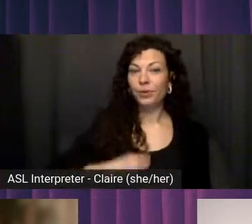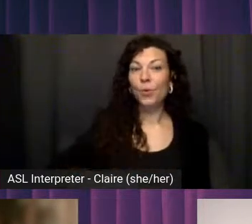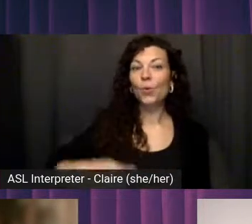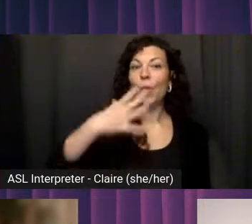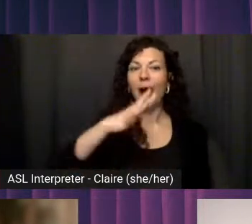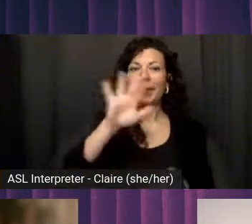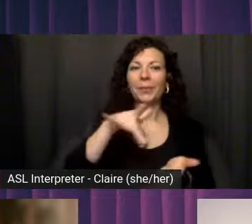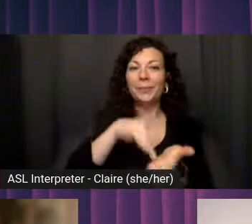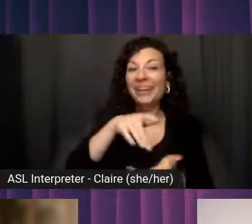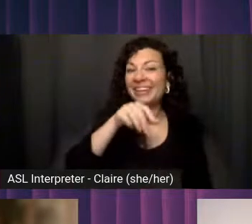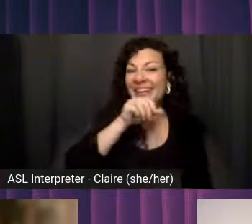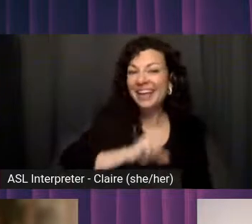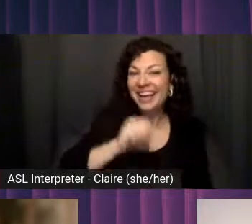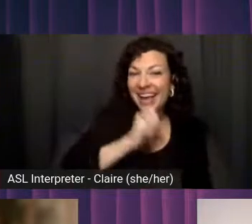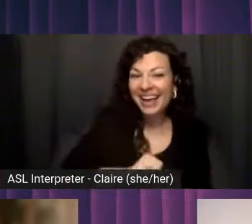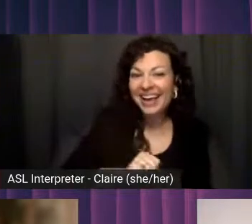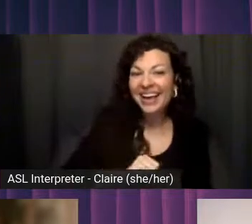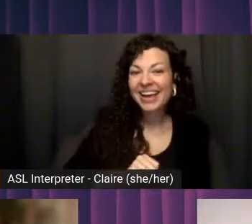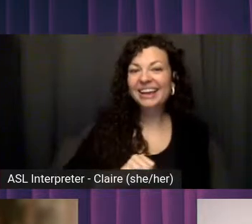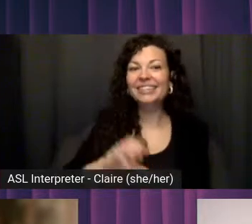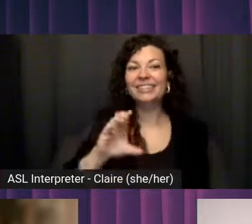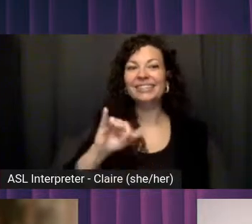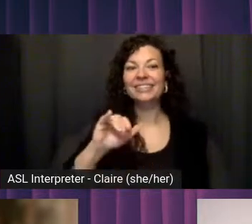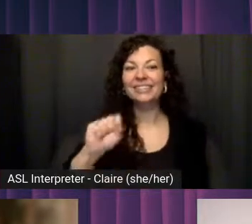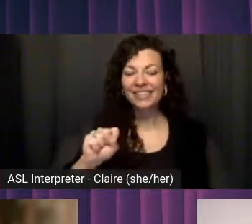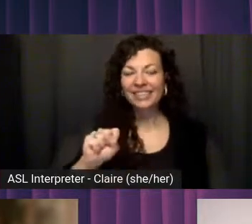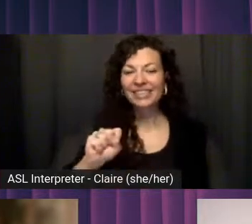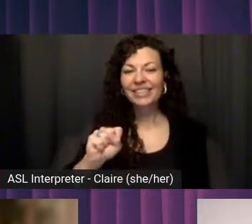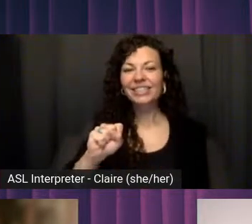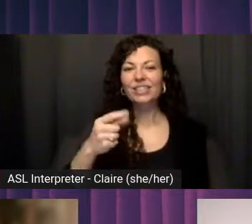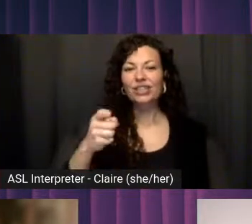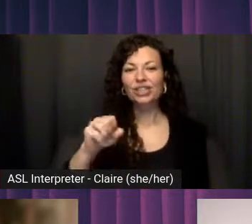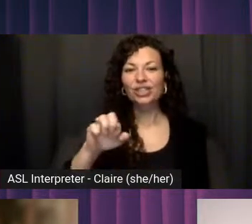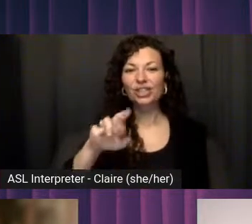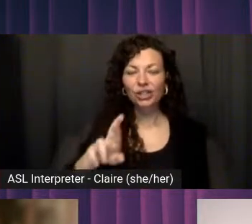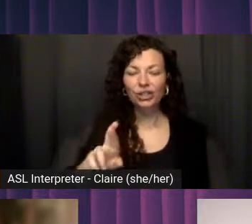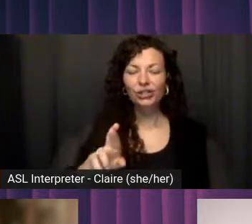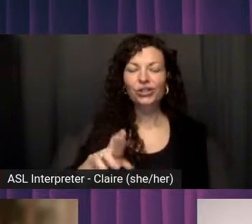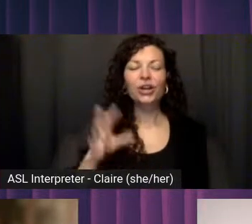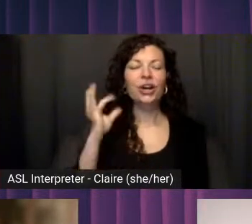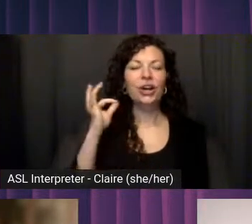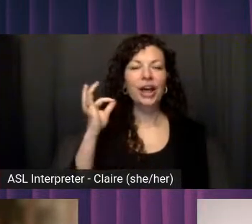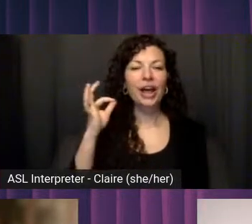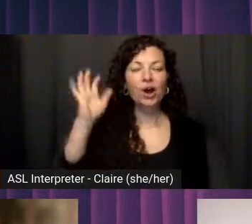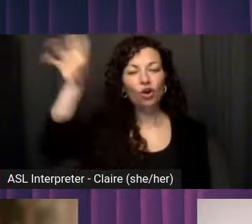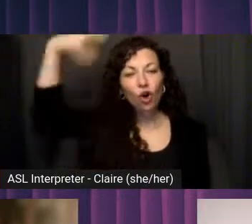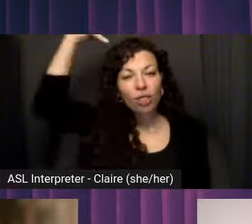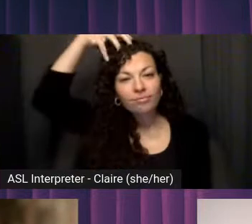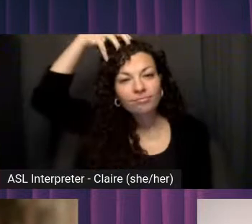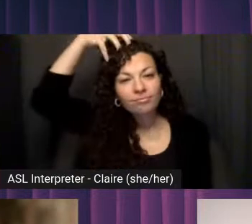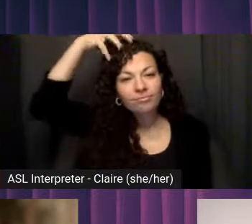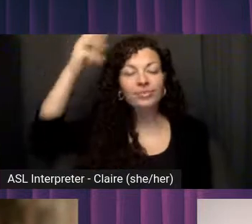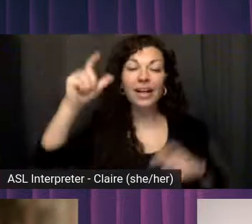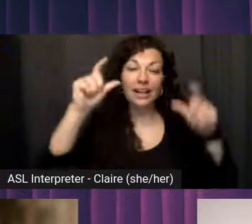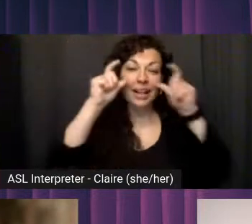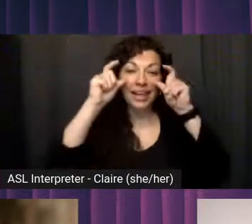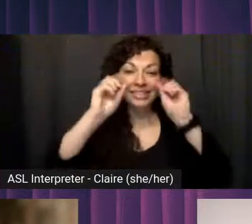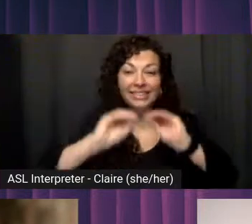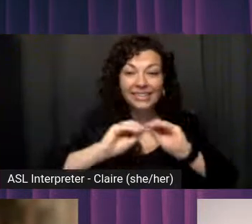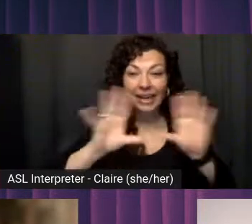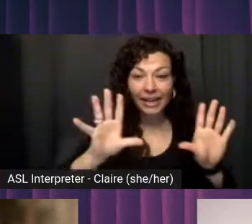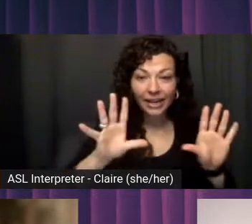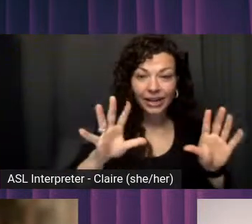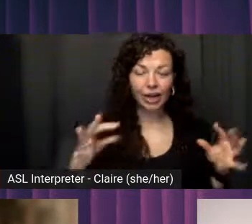middle-aged woman, cisgender, mop of curls on the head, clear glasses, and polka dots as usual.